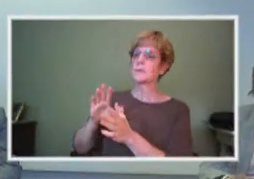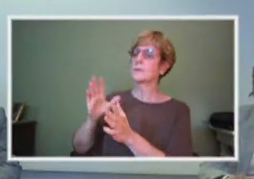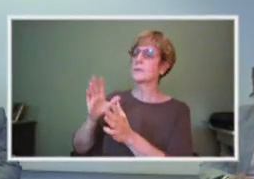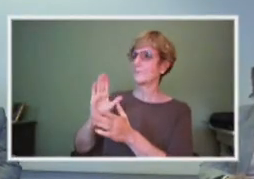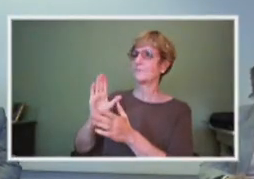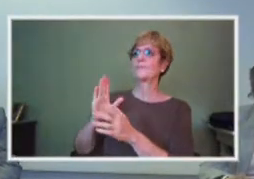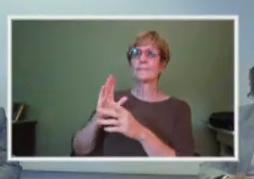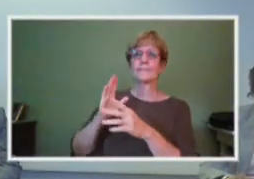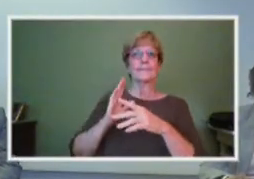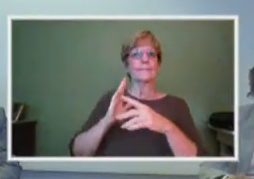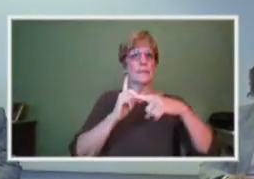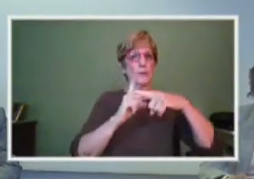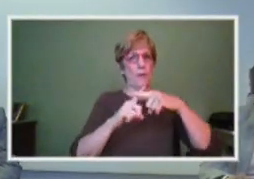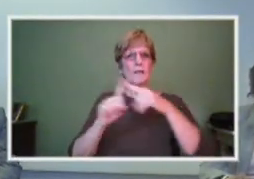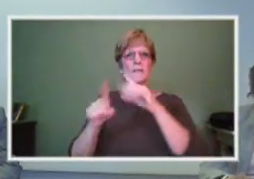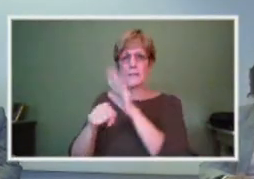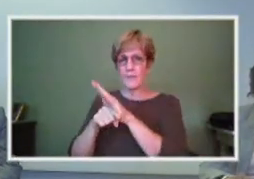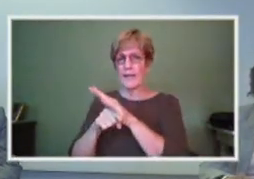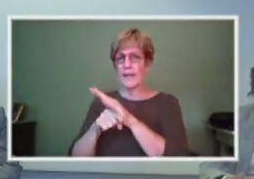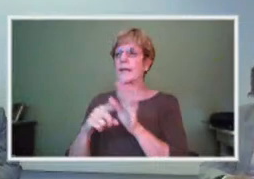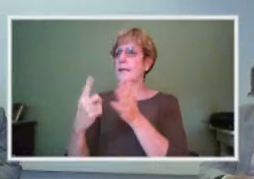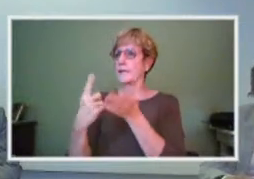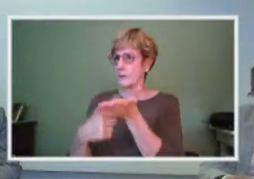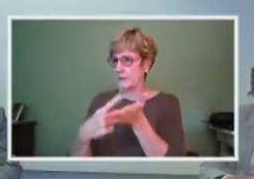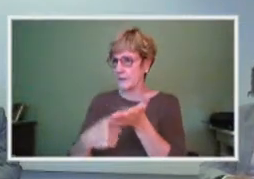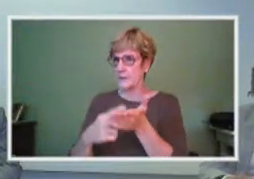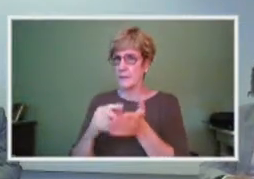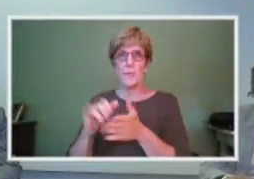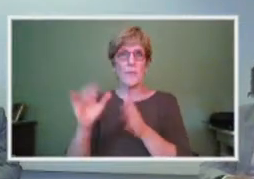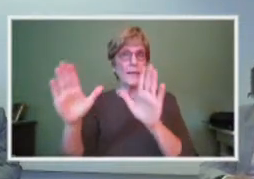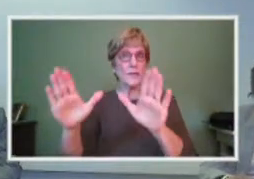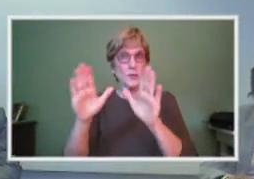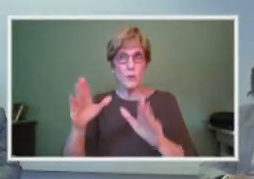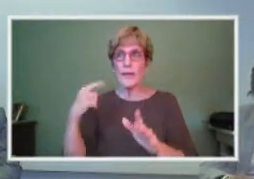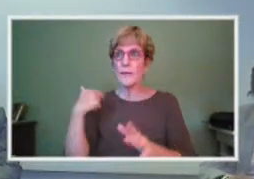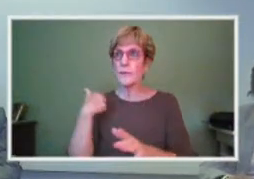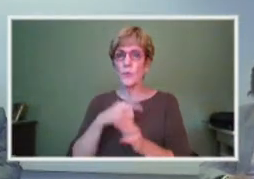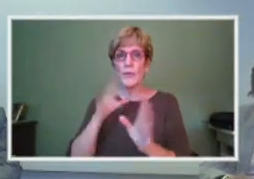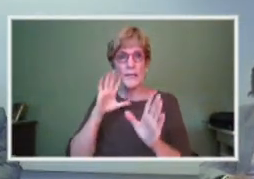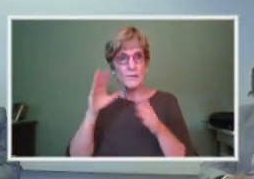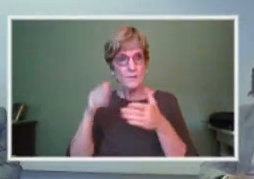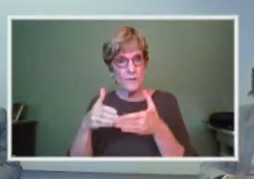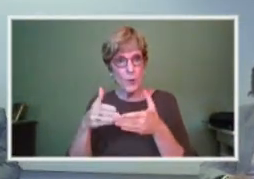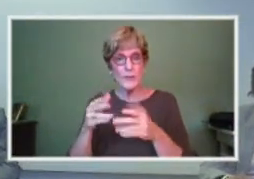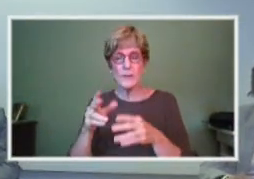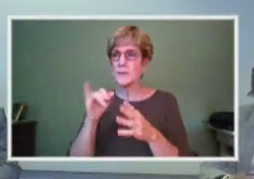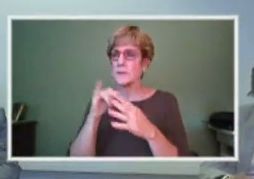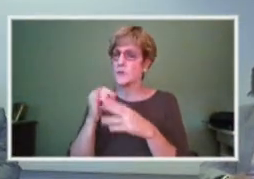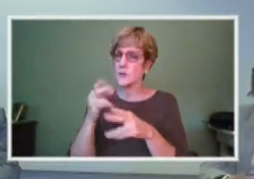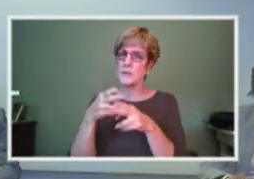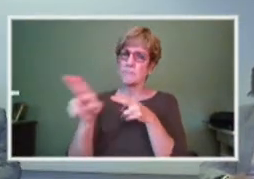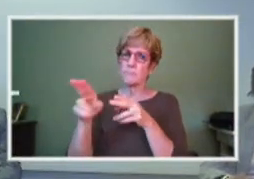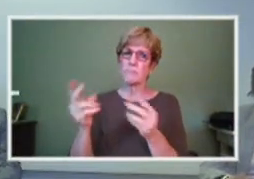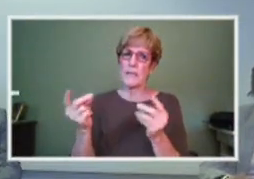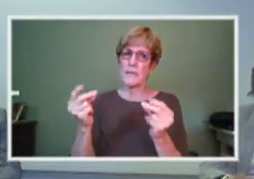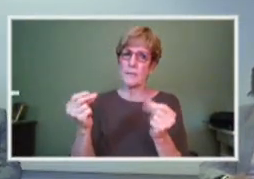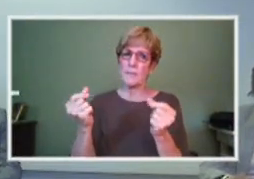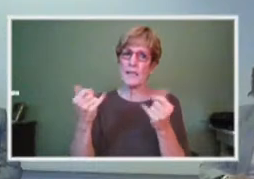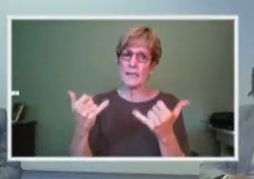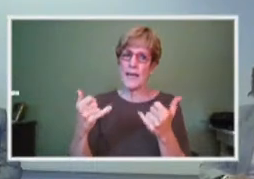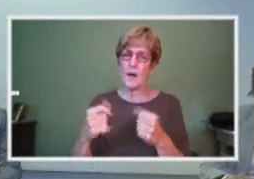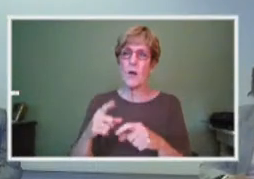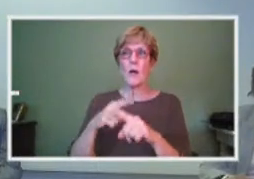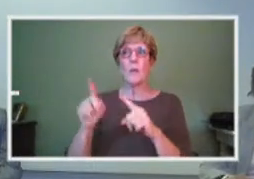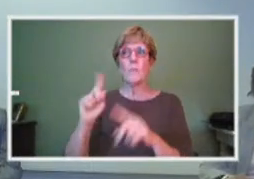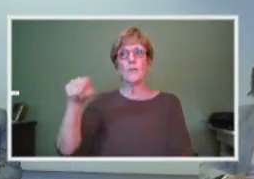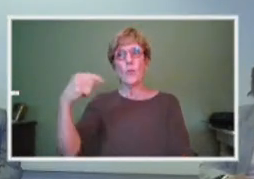bad. And you know, that's a great item for that we could focus on a short timeline like we have right now. But if we solely go out